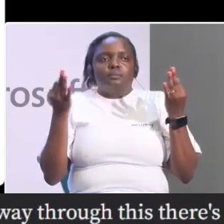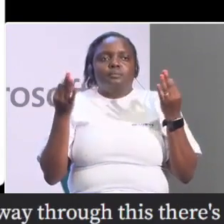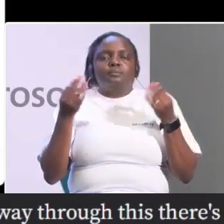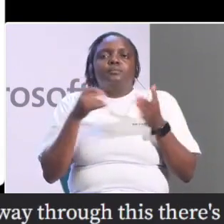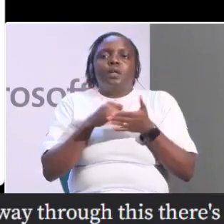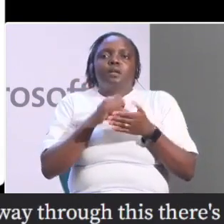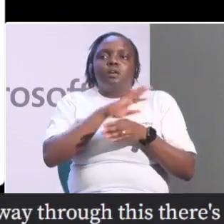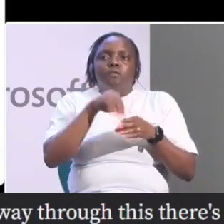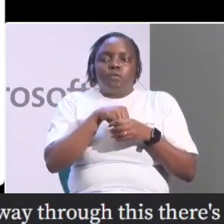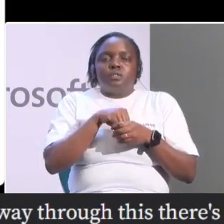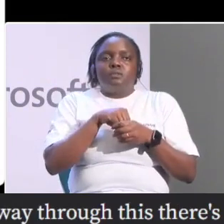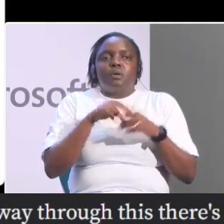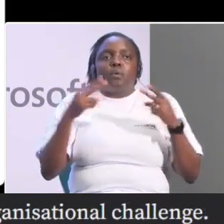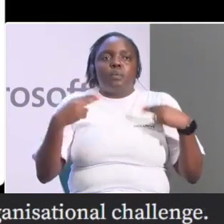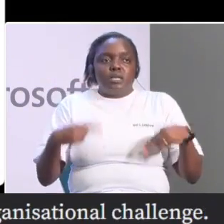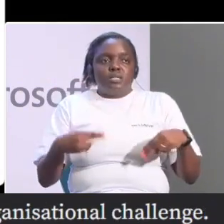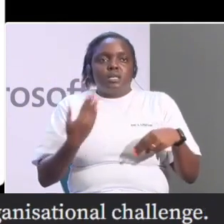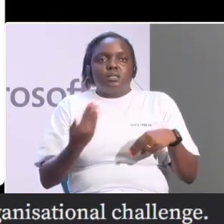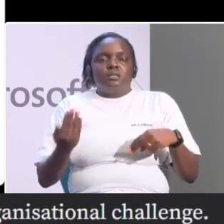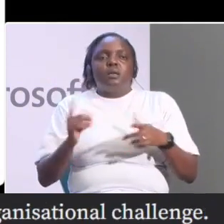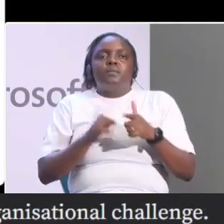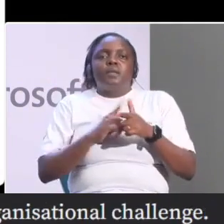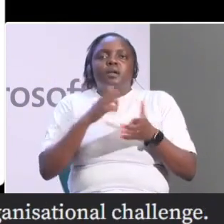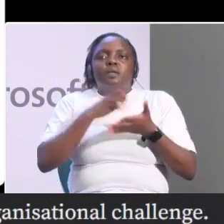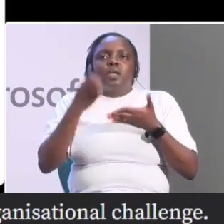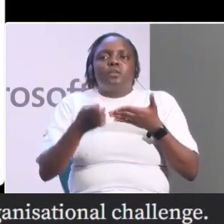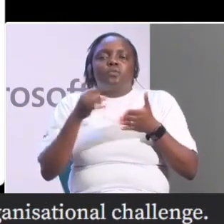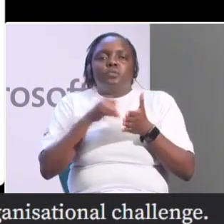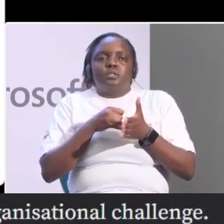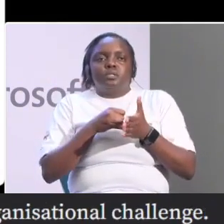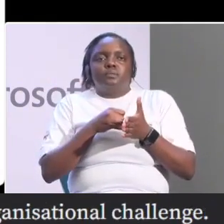It involves some very humanistic things. And then at the end of it, as